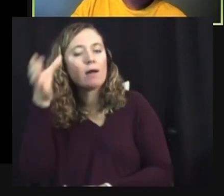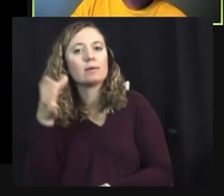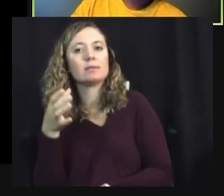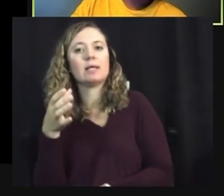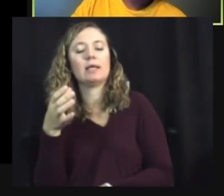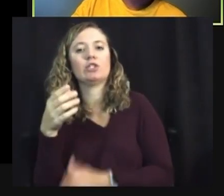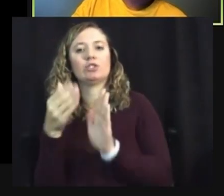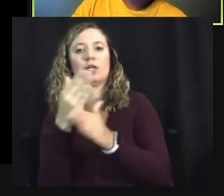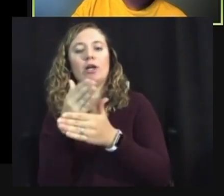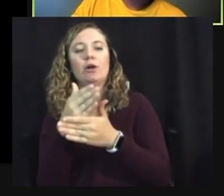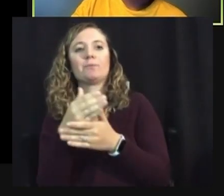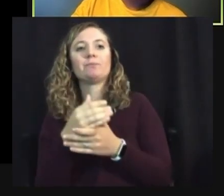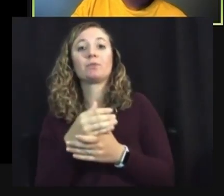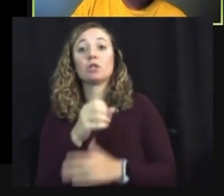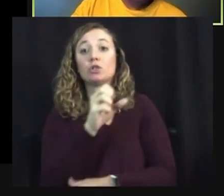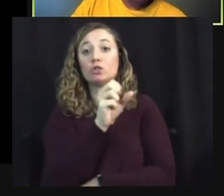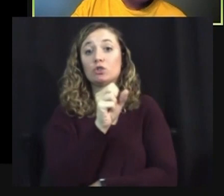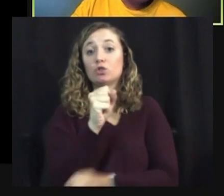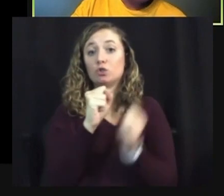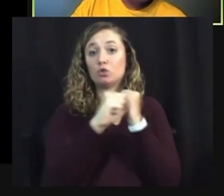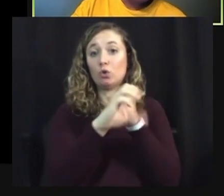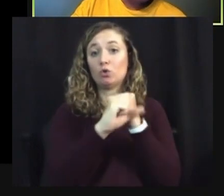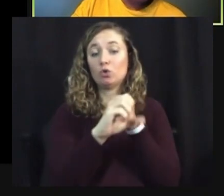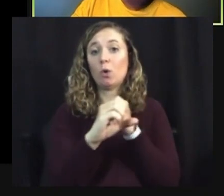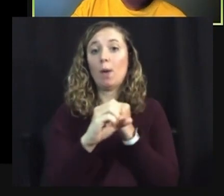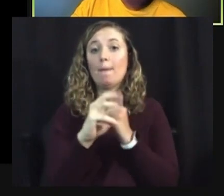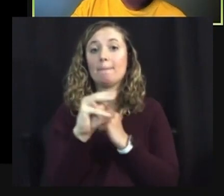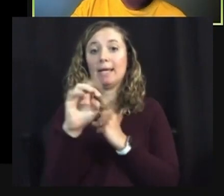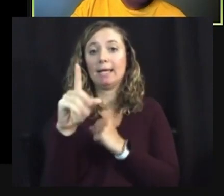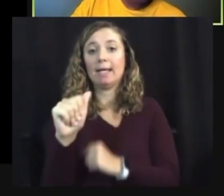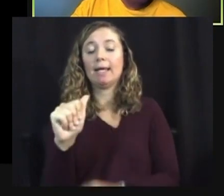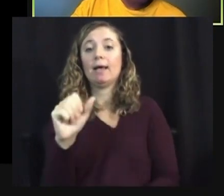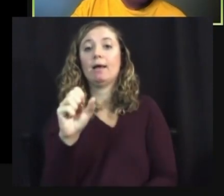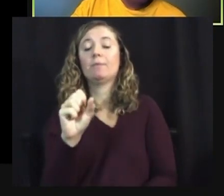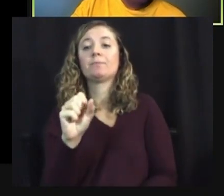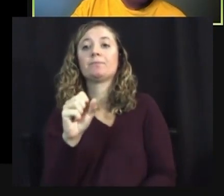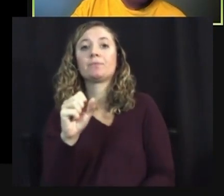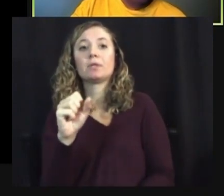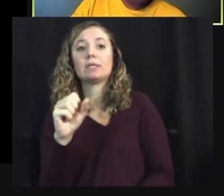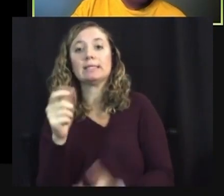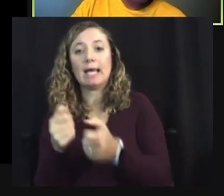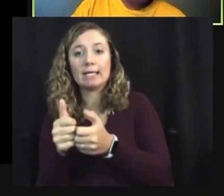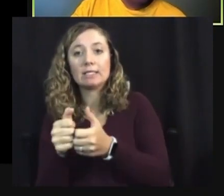Social media, texting, and writing are also forms of AAC.